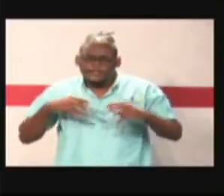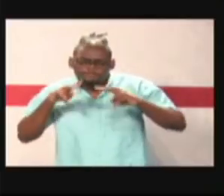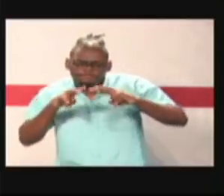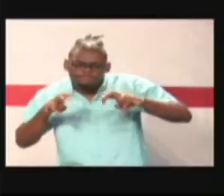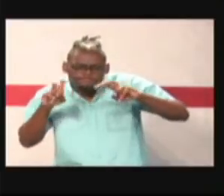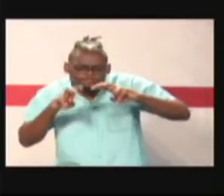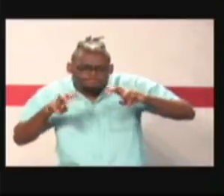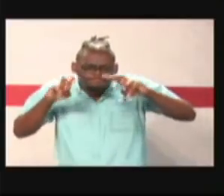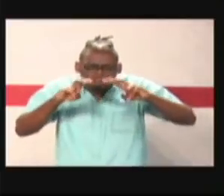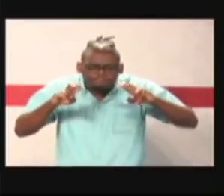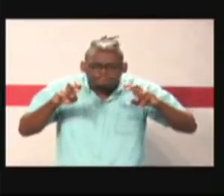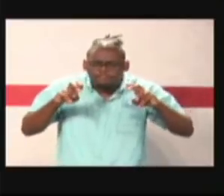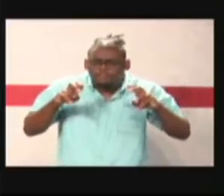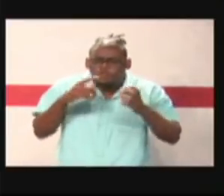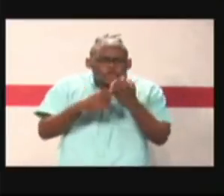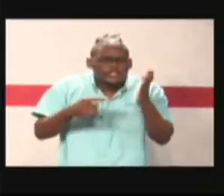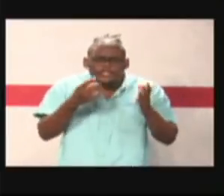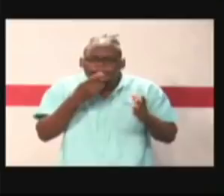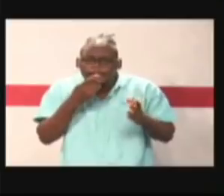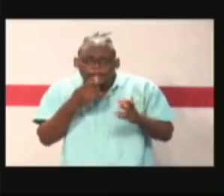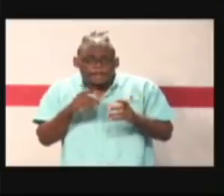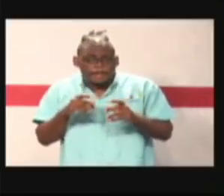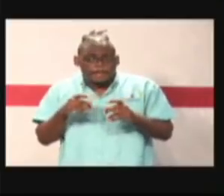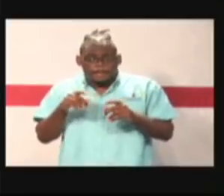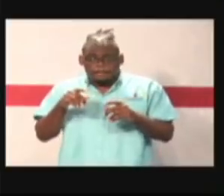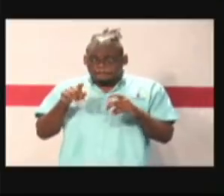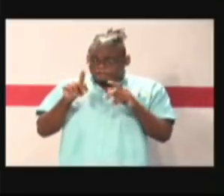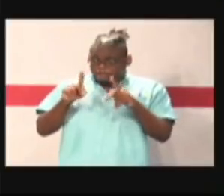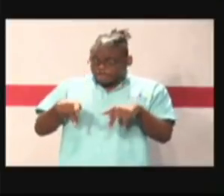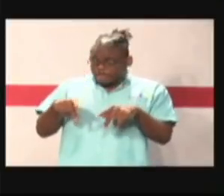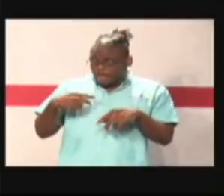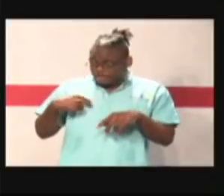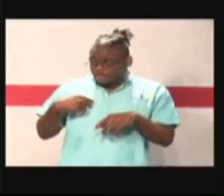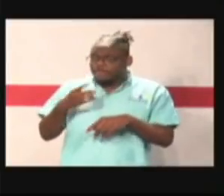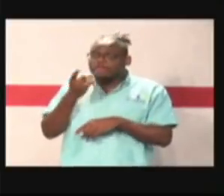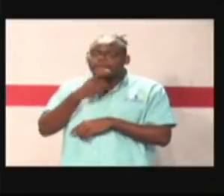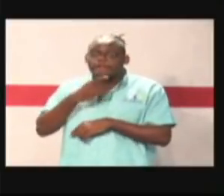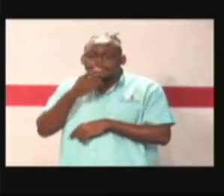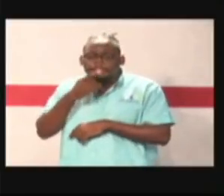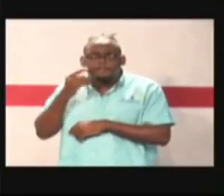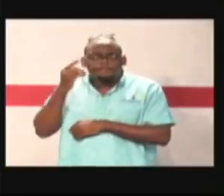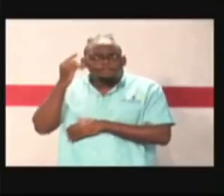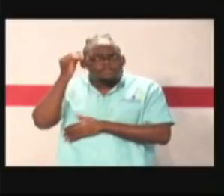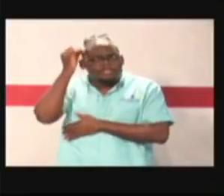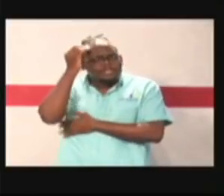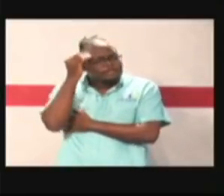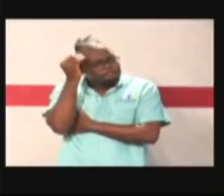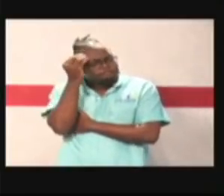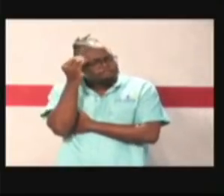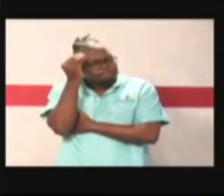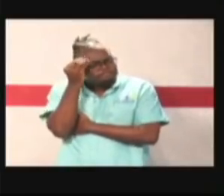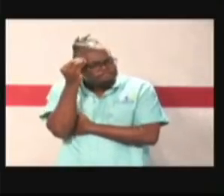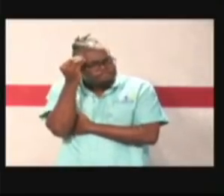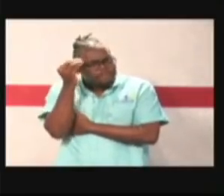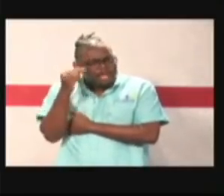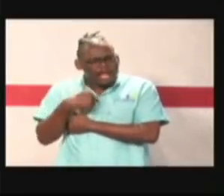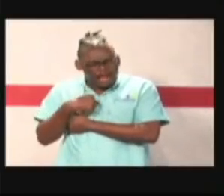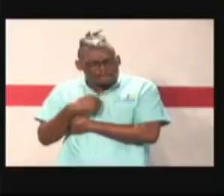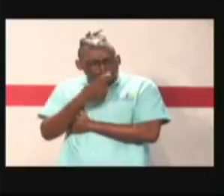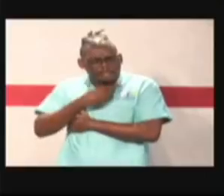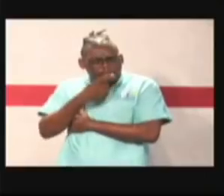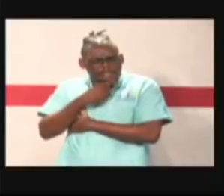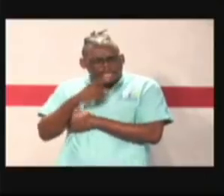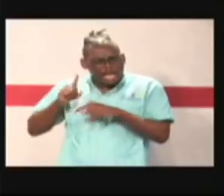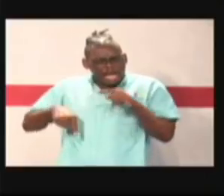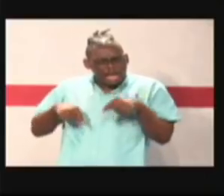diabetes still believe that because they have diabetes, they should not be vaccinated. That is what is